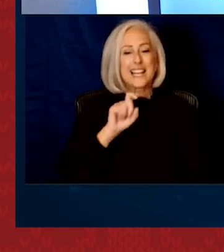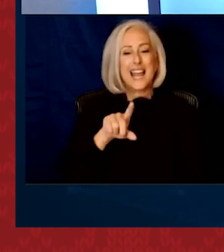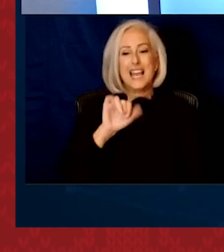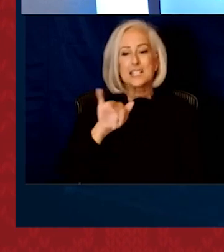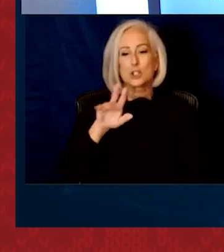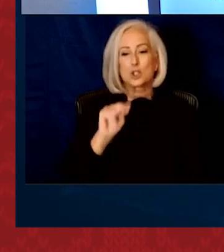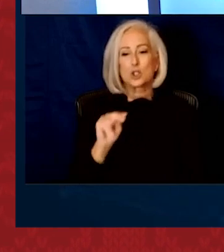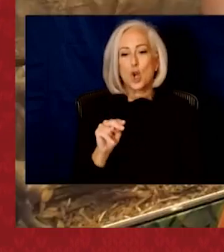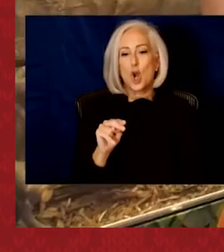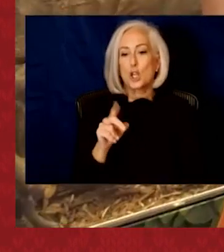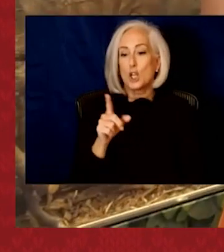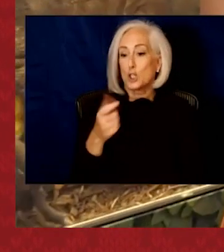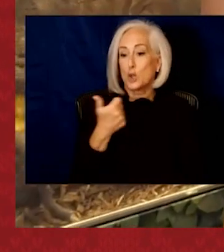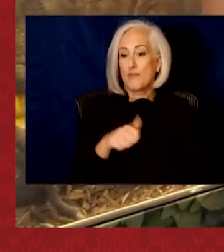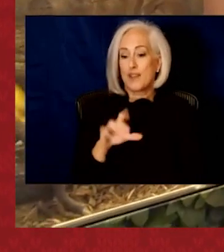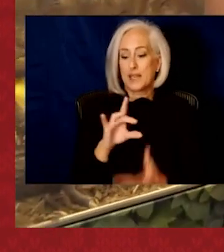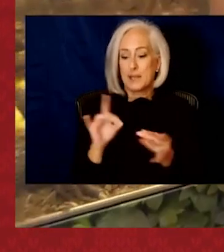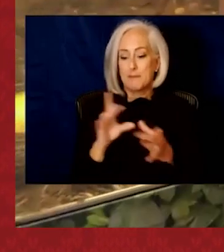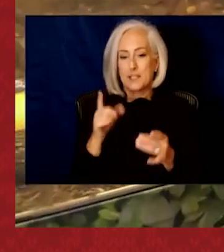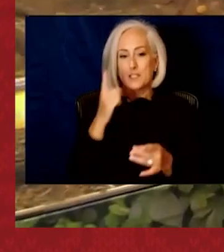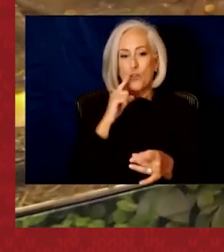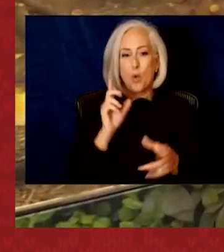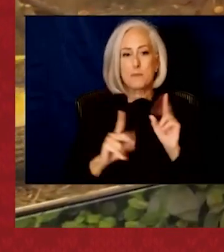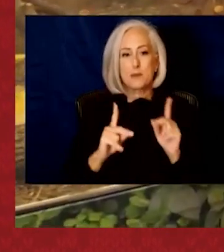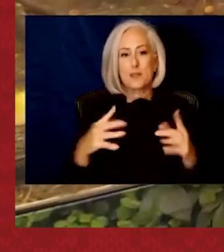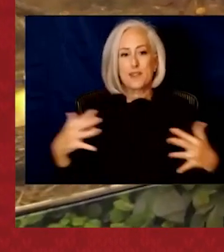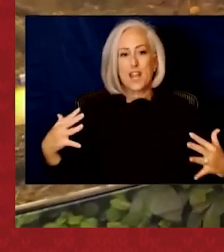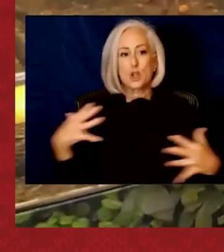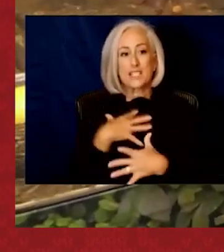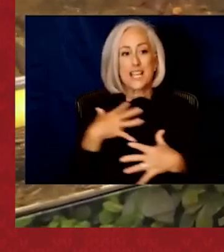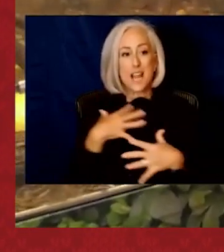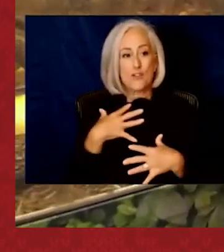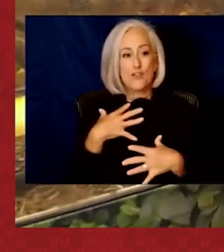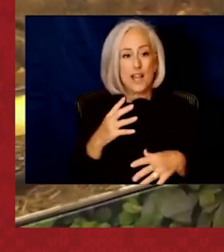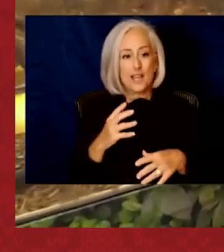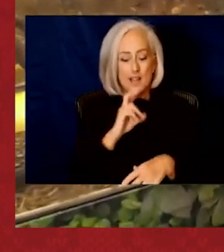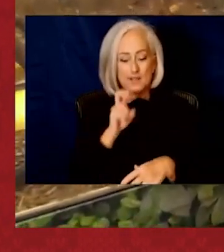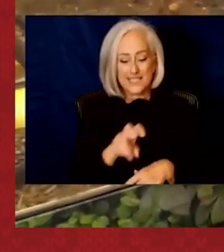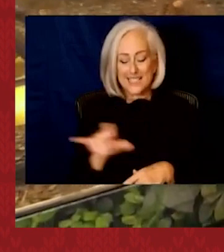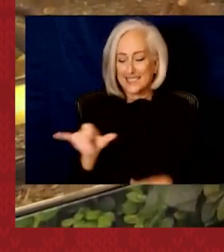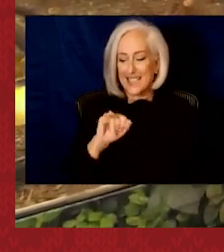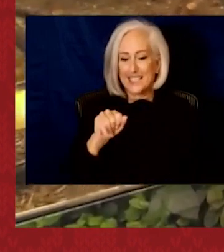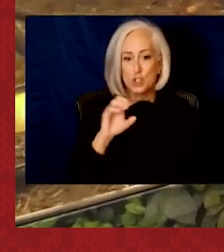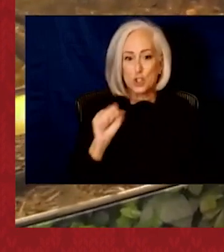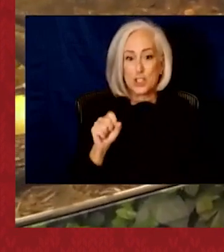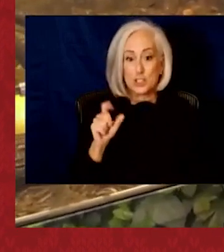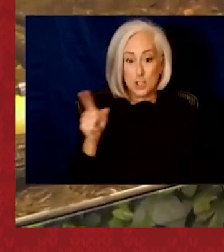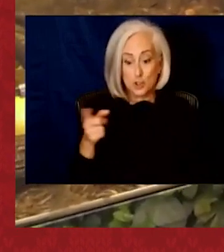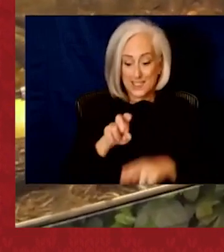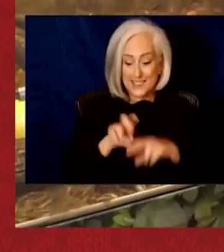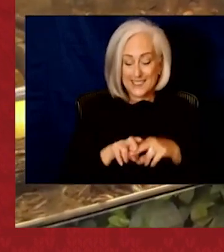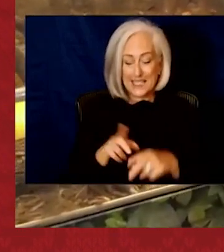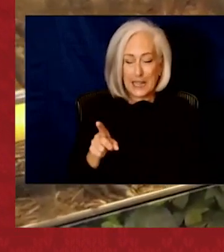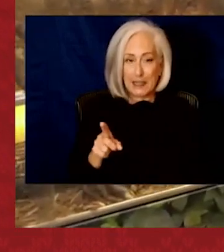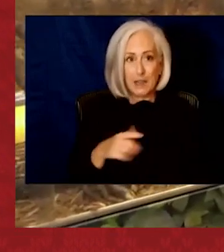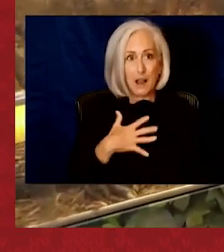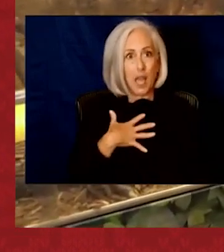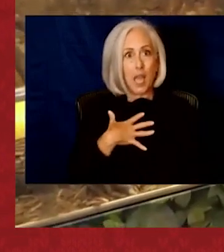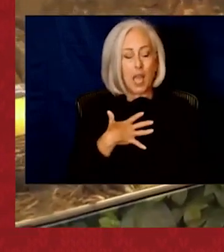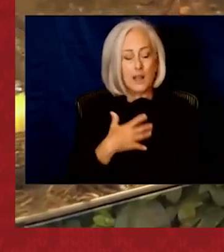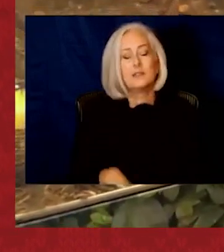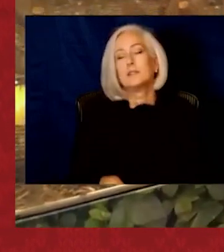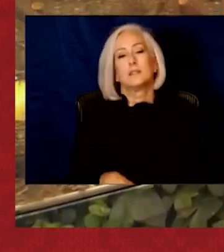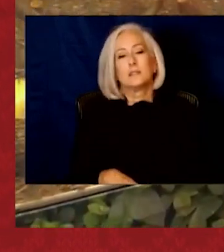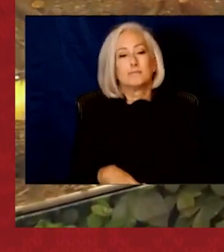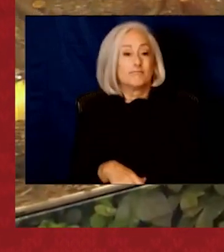you have any message for people who are terrified of snakes. Like Jess is sitting back there, and I gotta say, it's really not